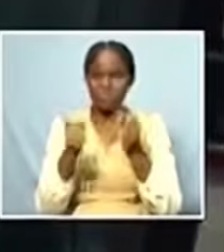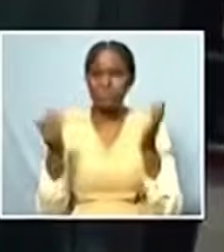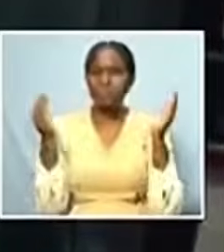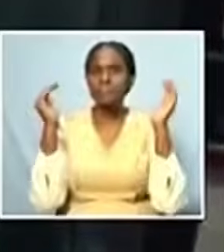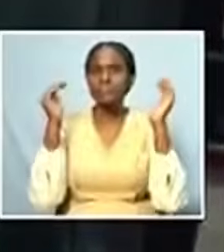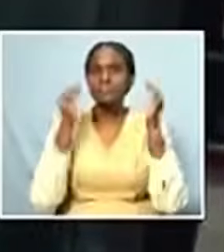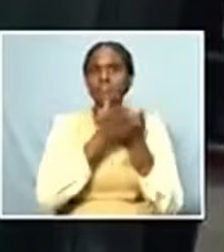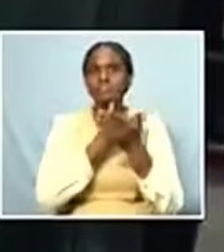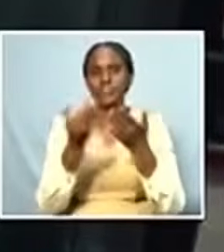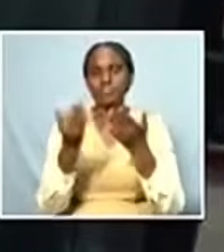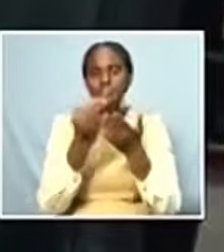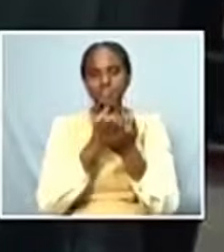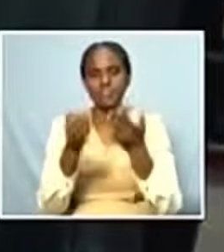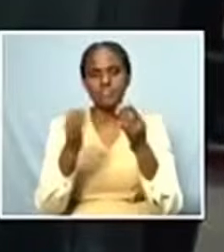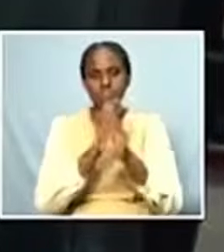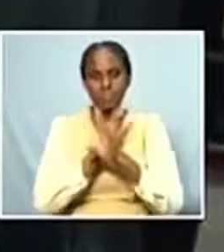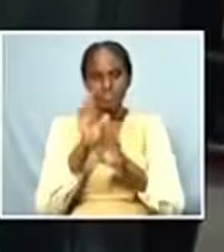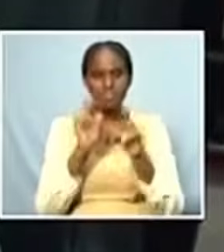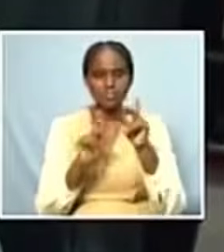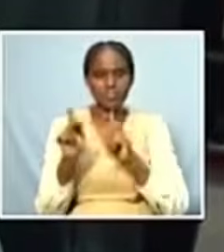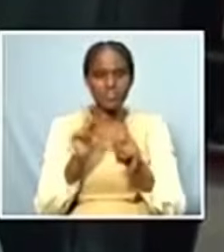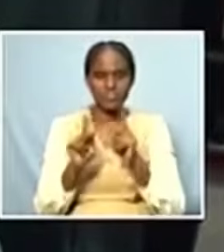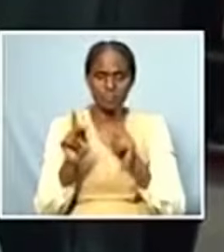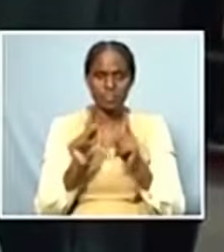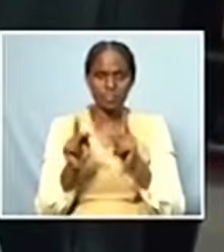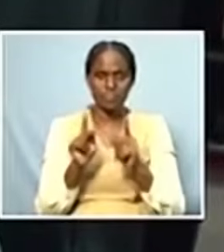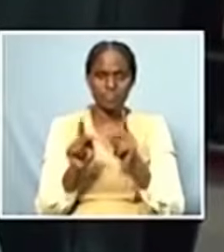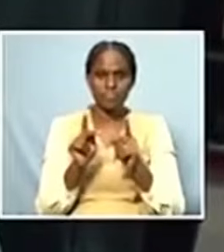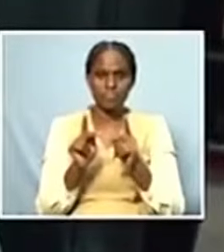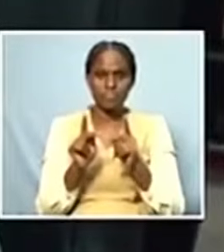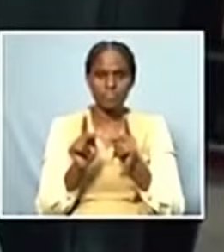failed the Zambian people?